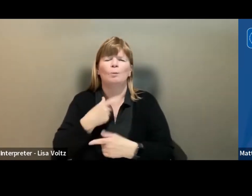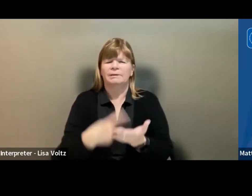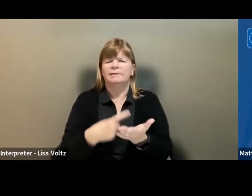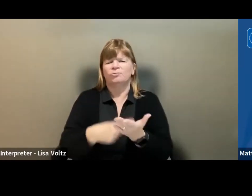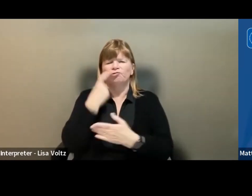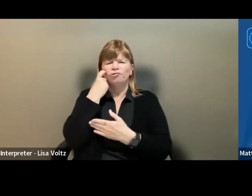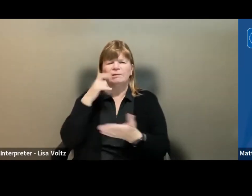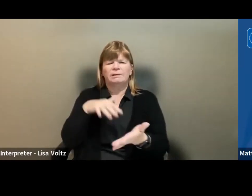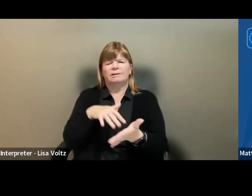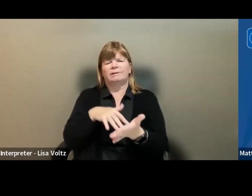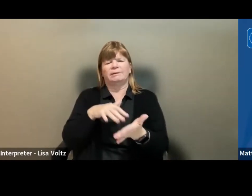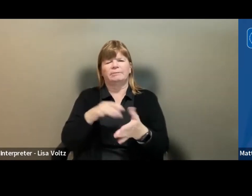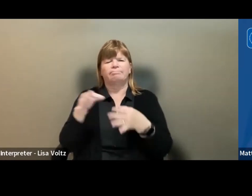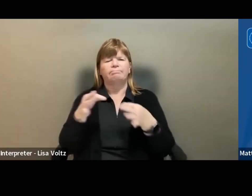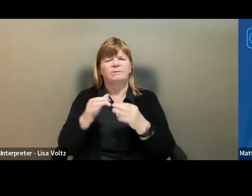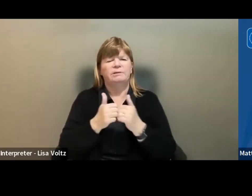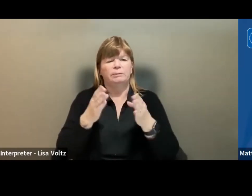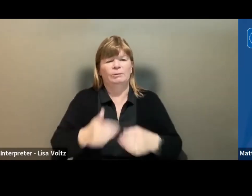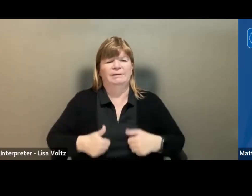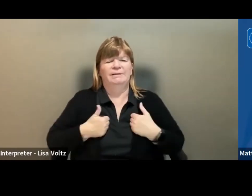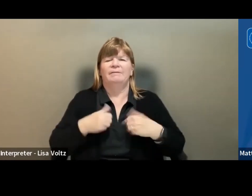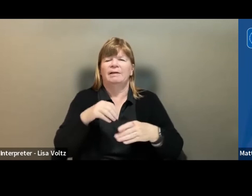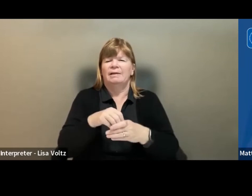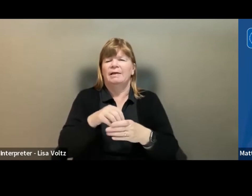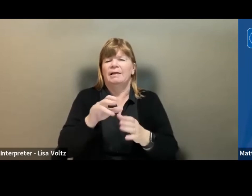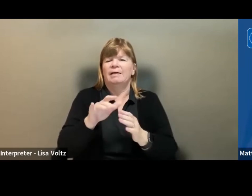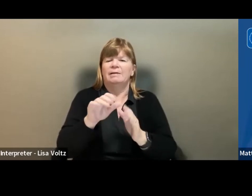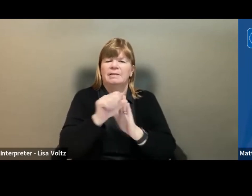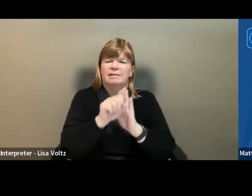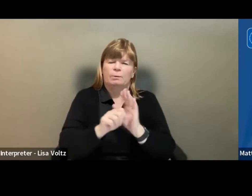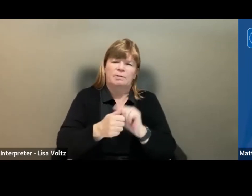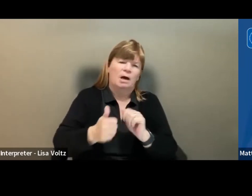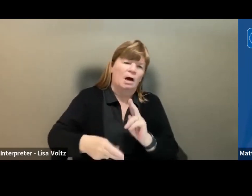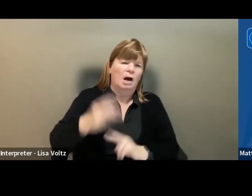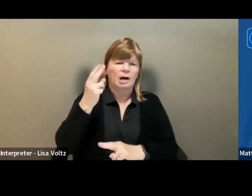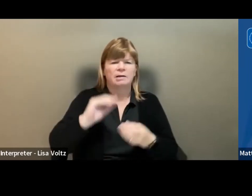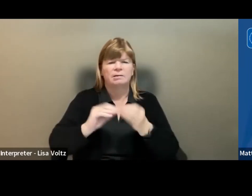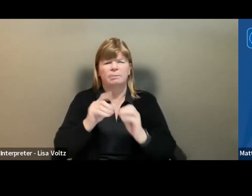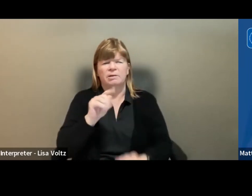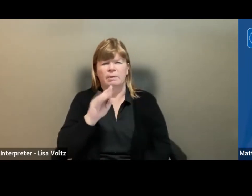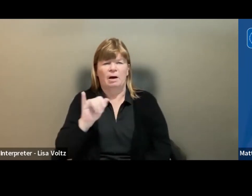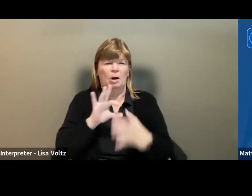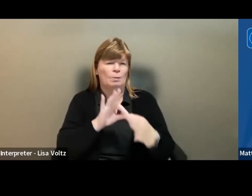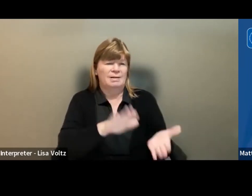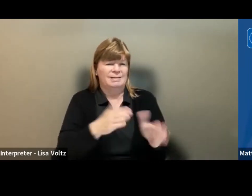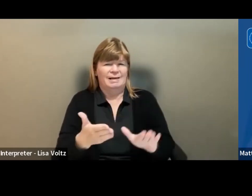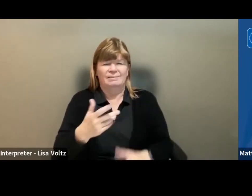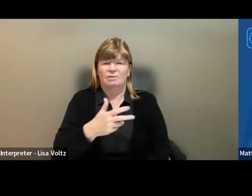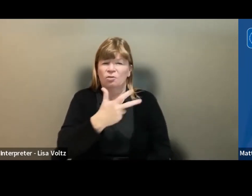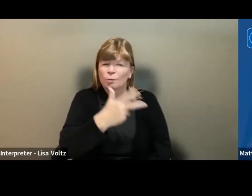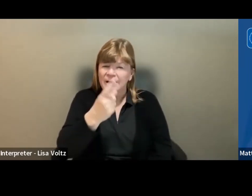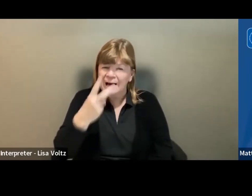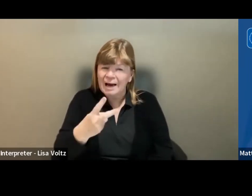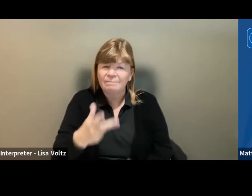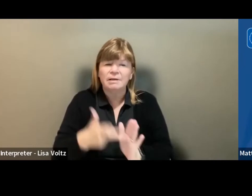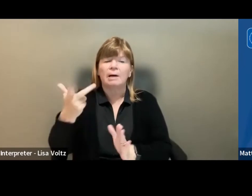study that described how a person living in the state with the highest rate of TBI-related death was 3.5 times more